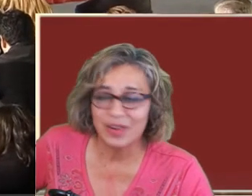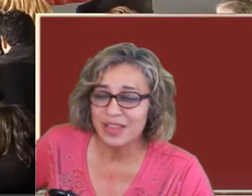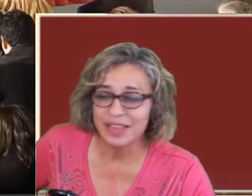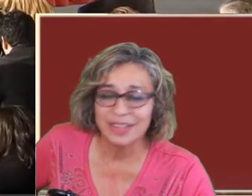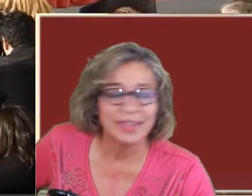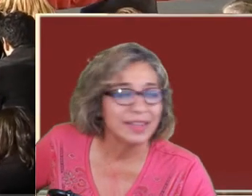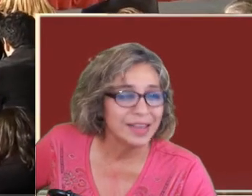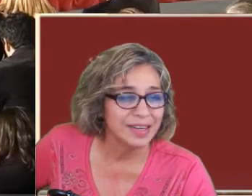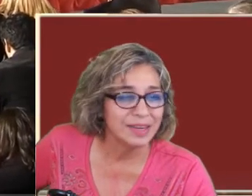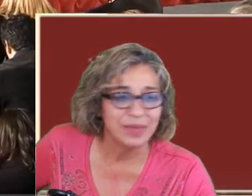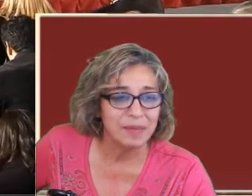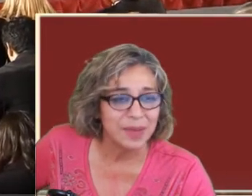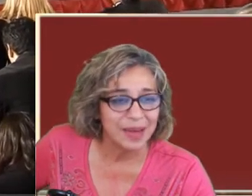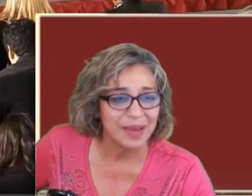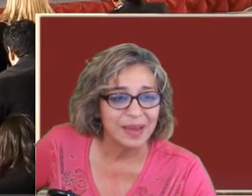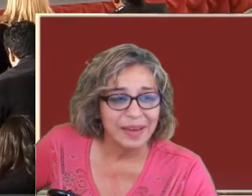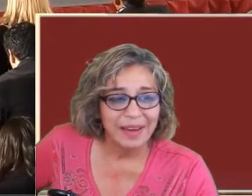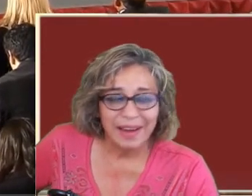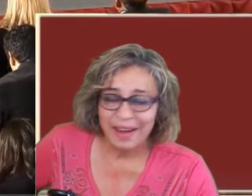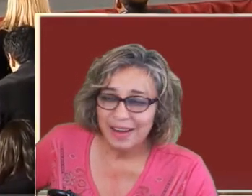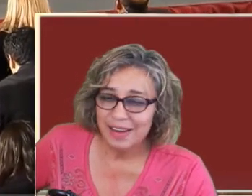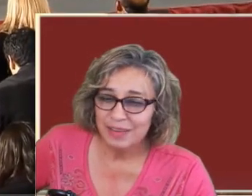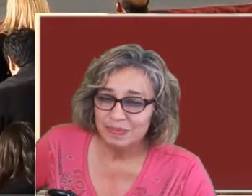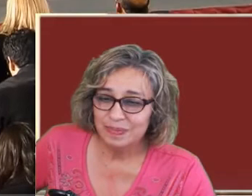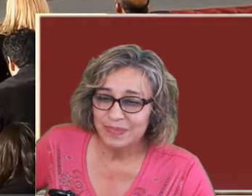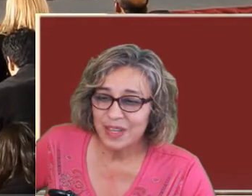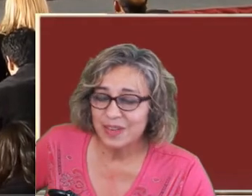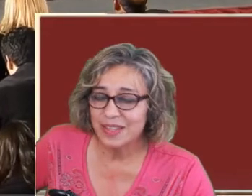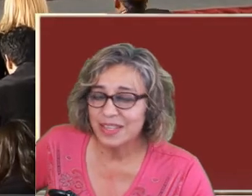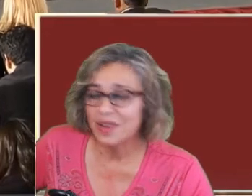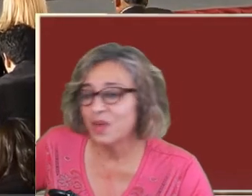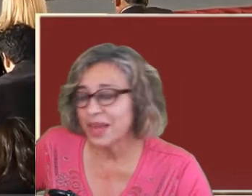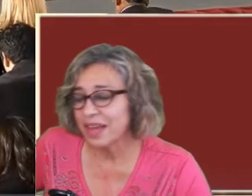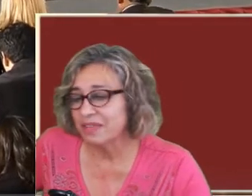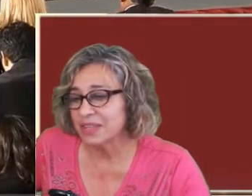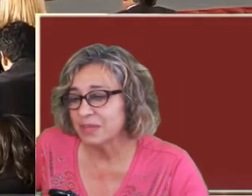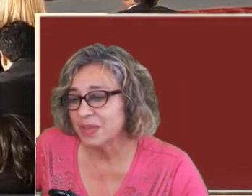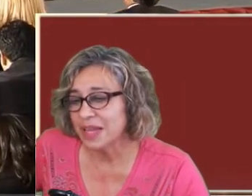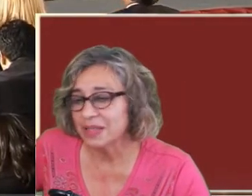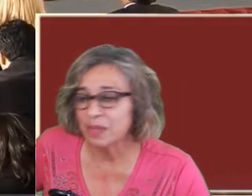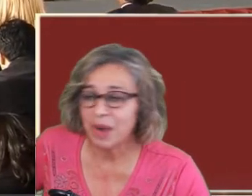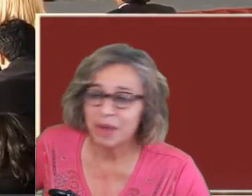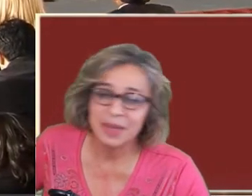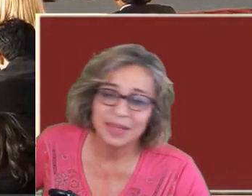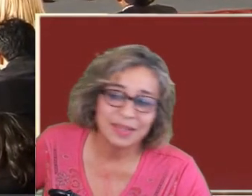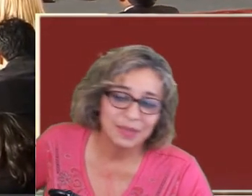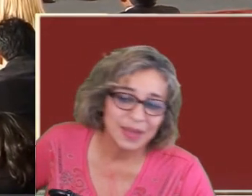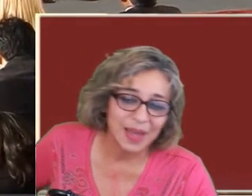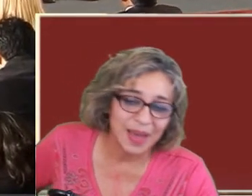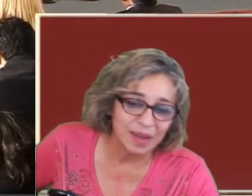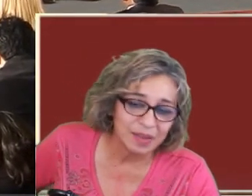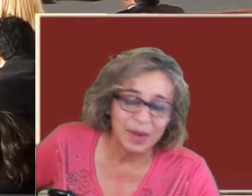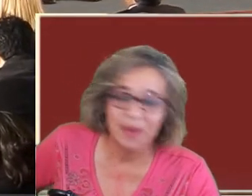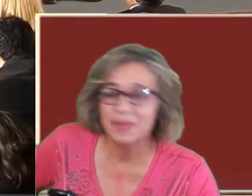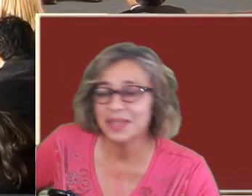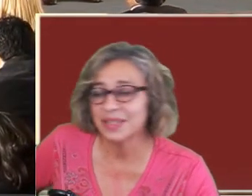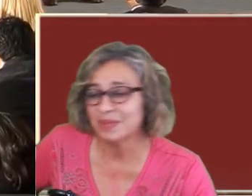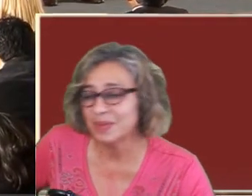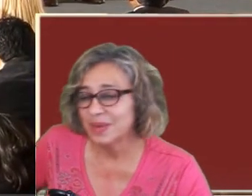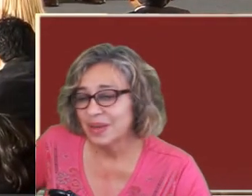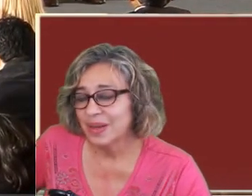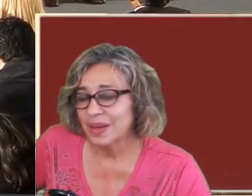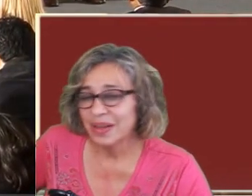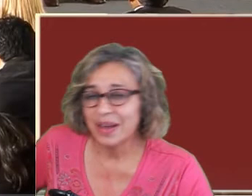or that they said they did with that money. You know, they said, oh, we gave some to legal departments, some to the health department,